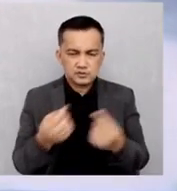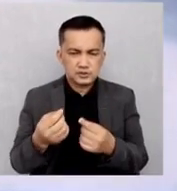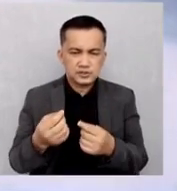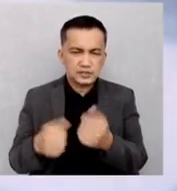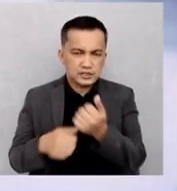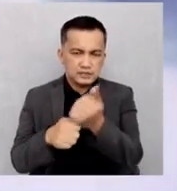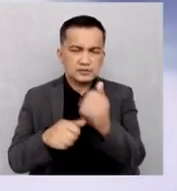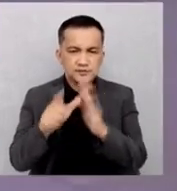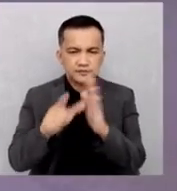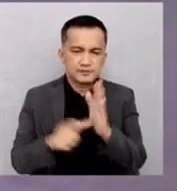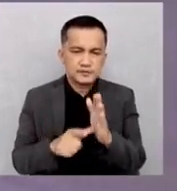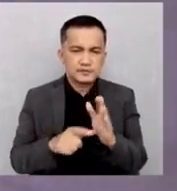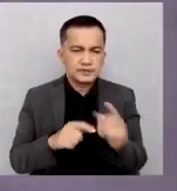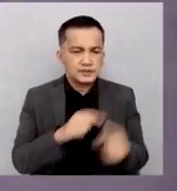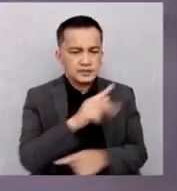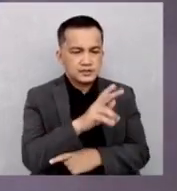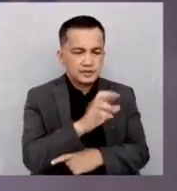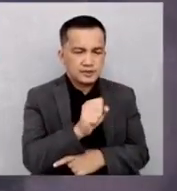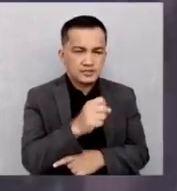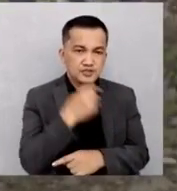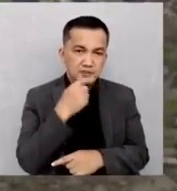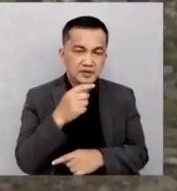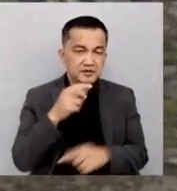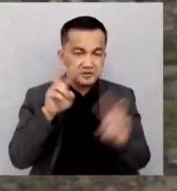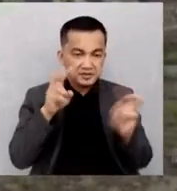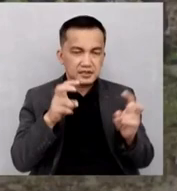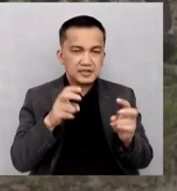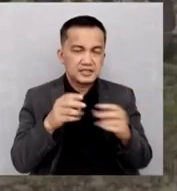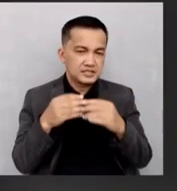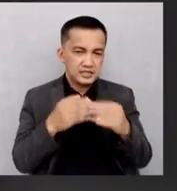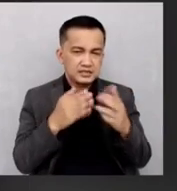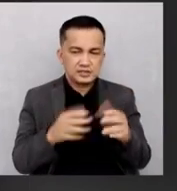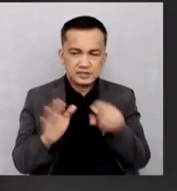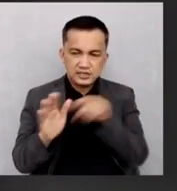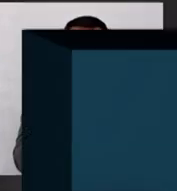being considered the main mastermind in the killing of Degamo.